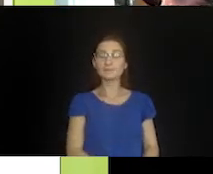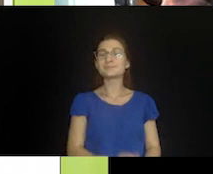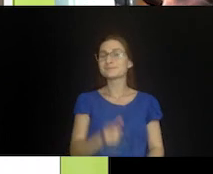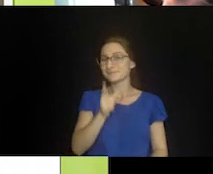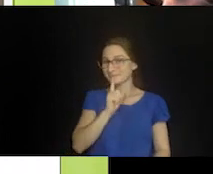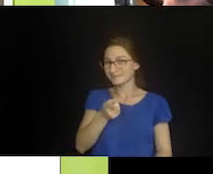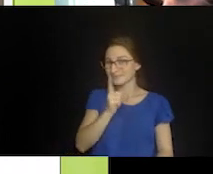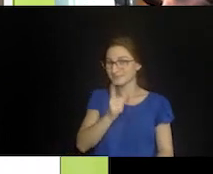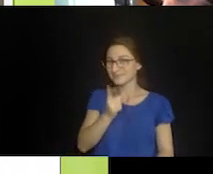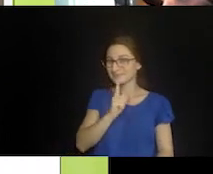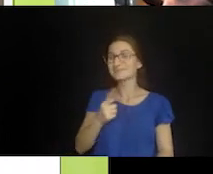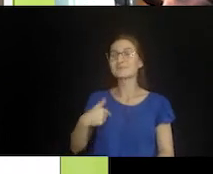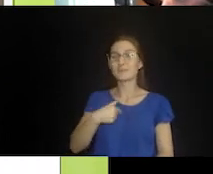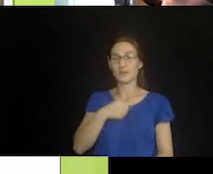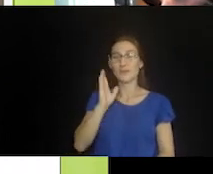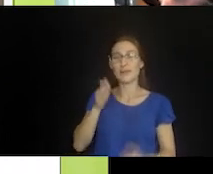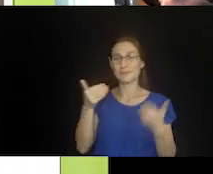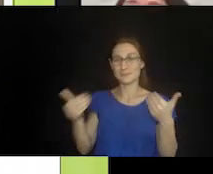when they get a chance.